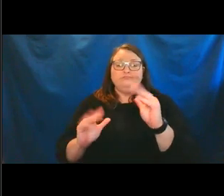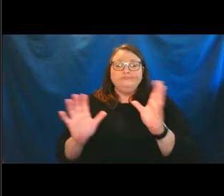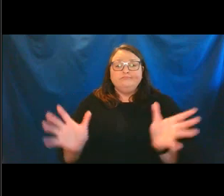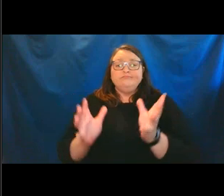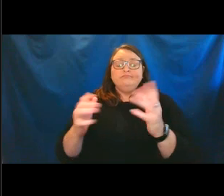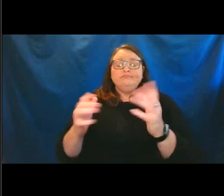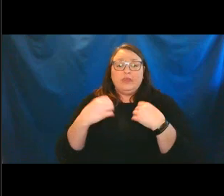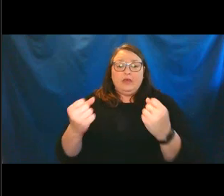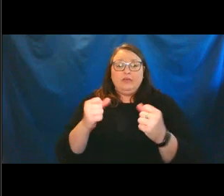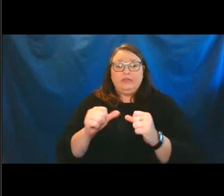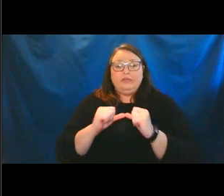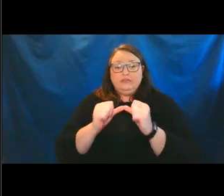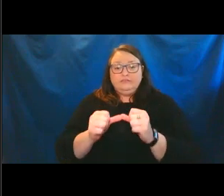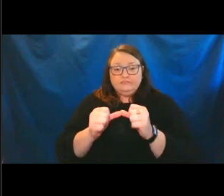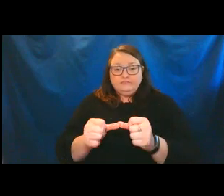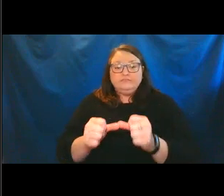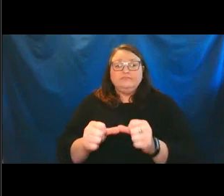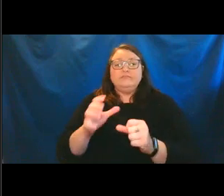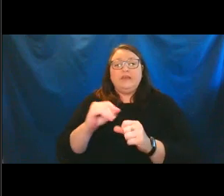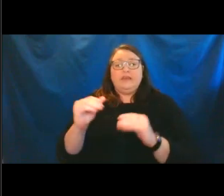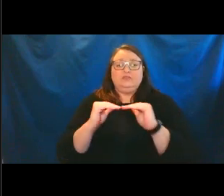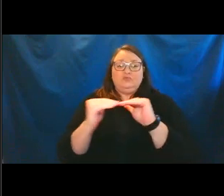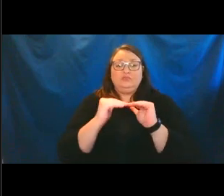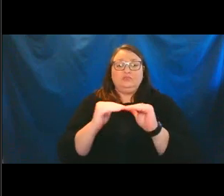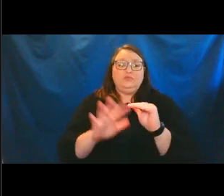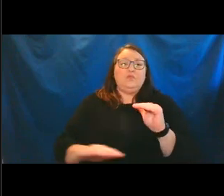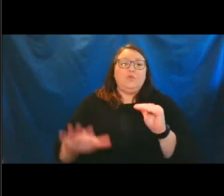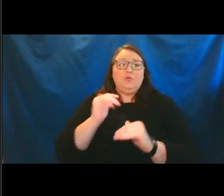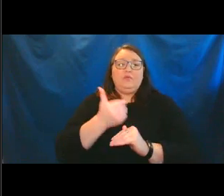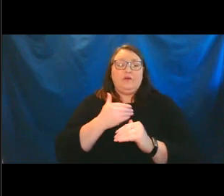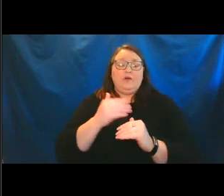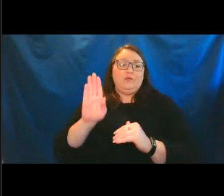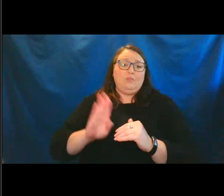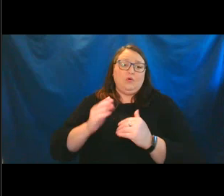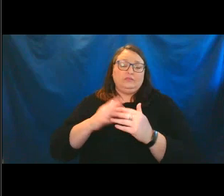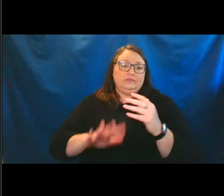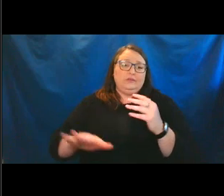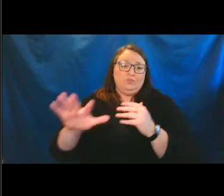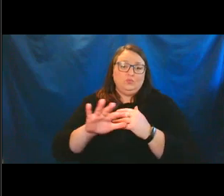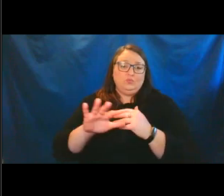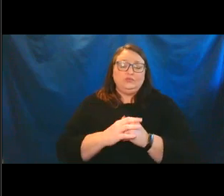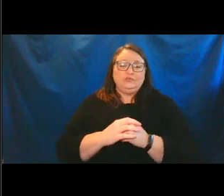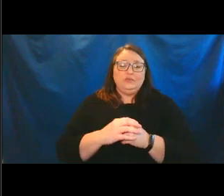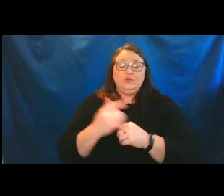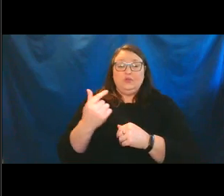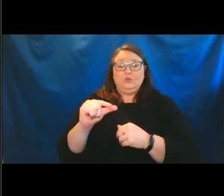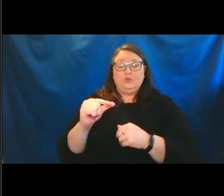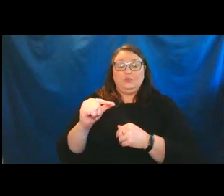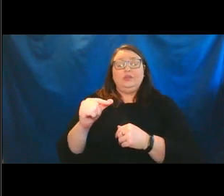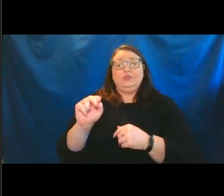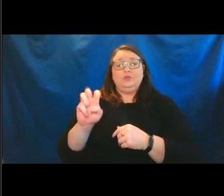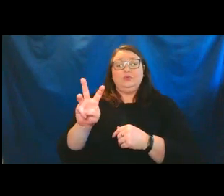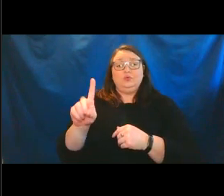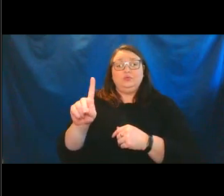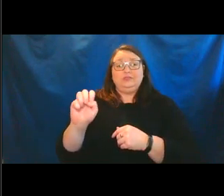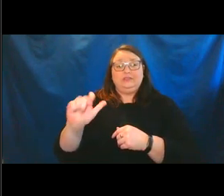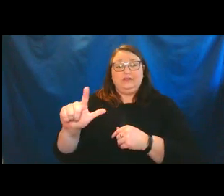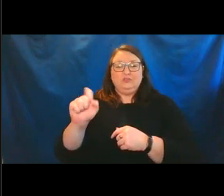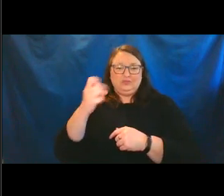of our Boston neighborhoods. And you can see the diagram that the Green New Deal is really at the center of